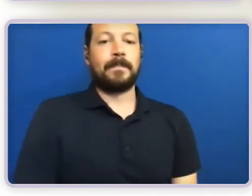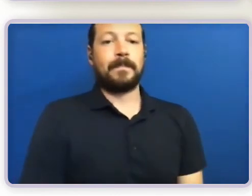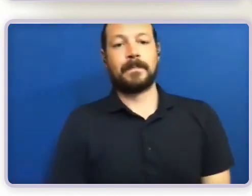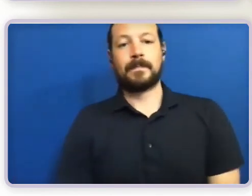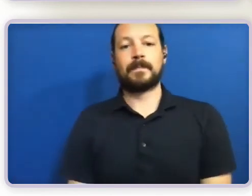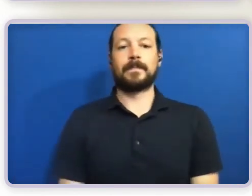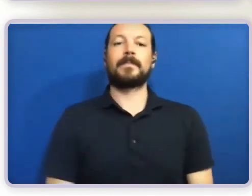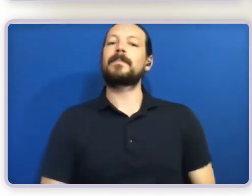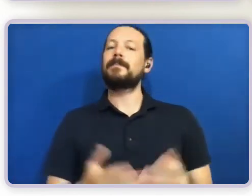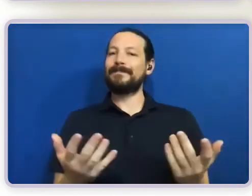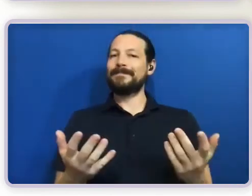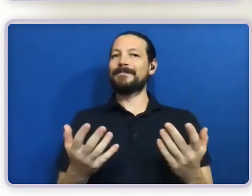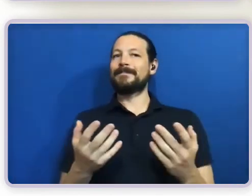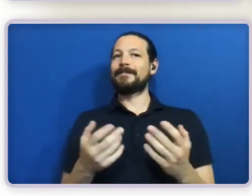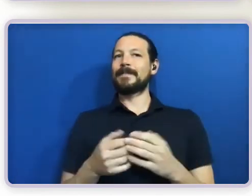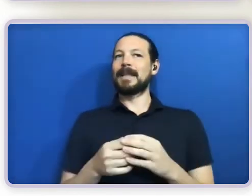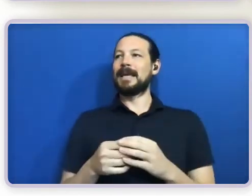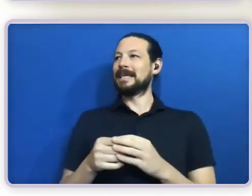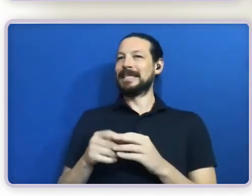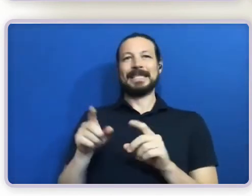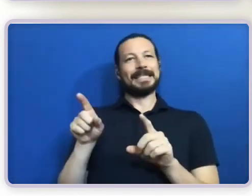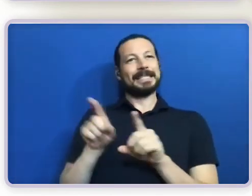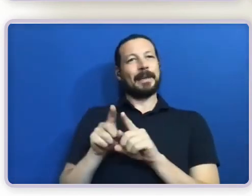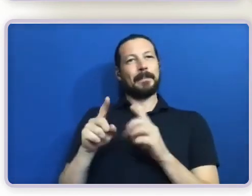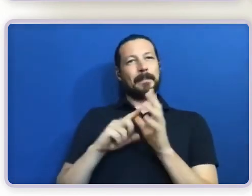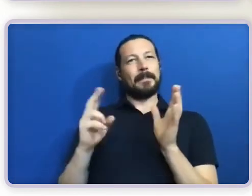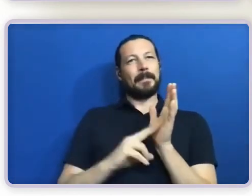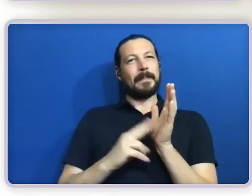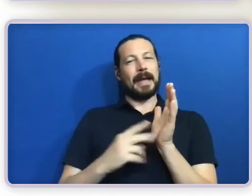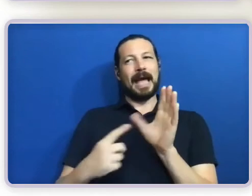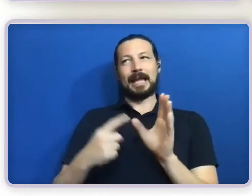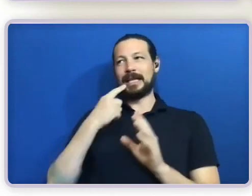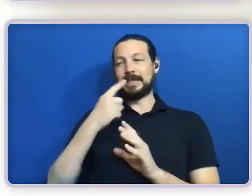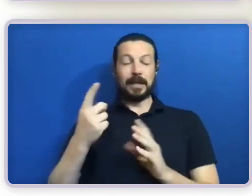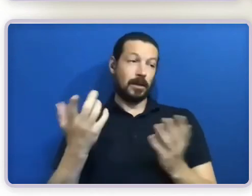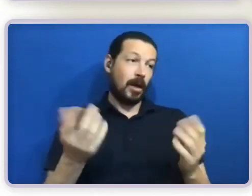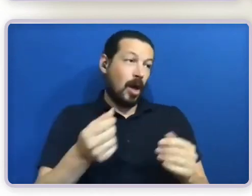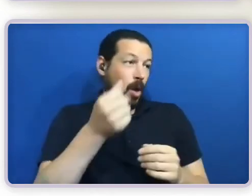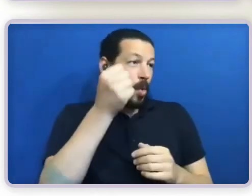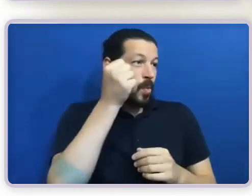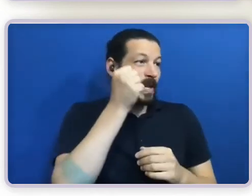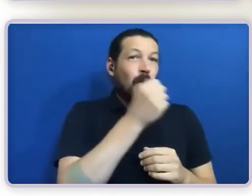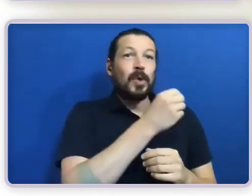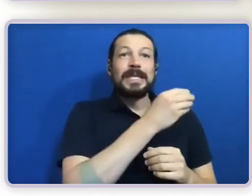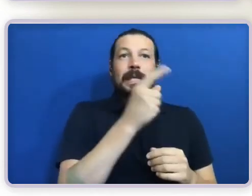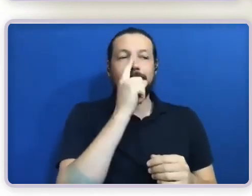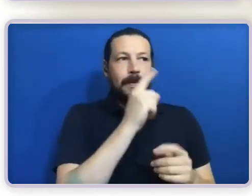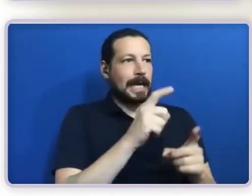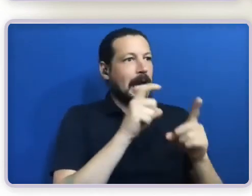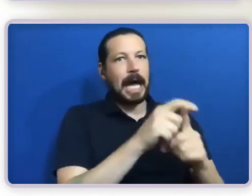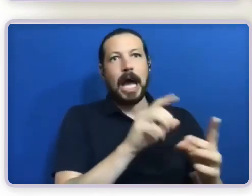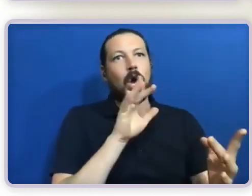Really just with Anna's final point that we know there are people probably with additional barriers to